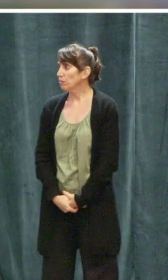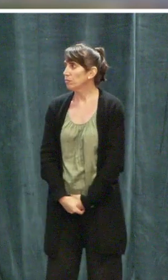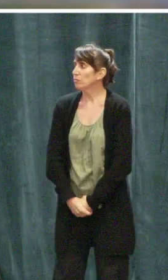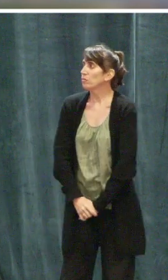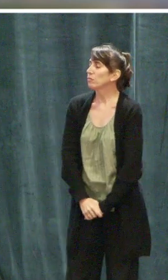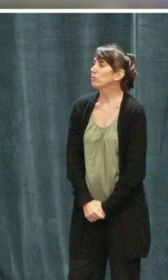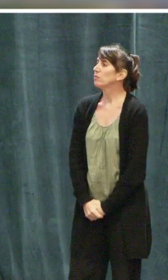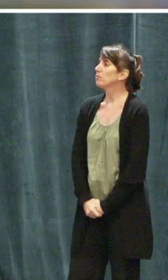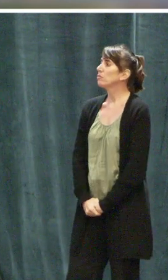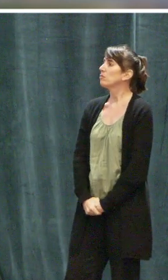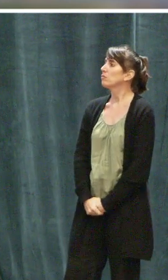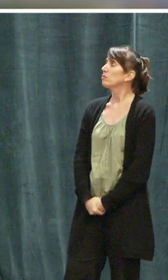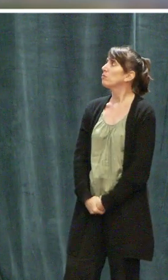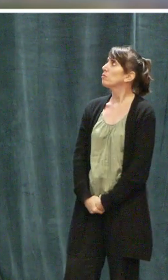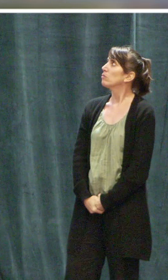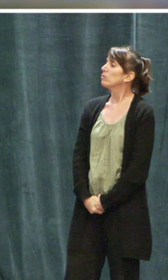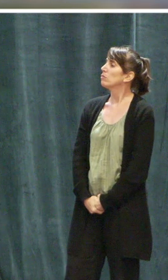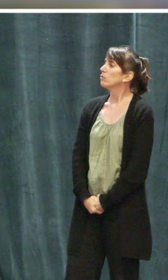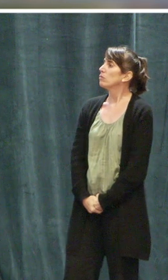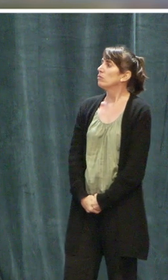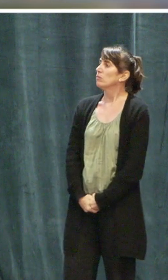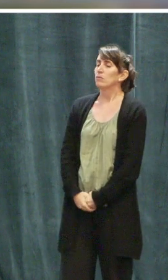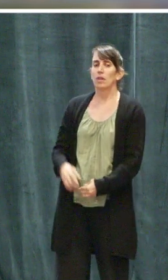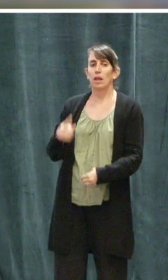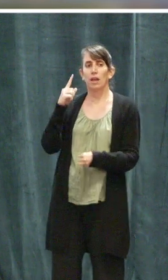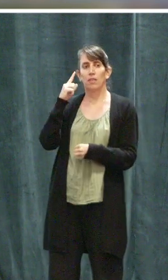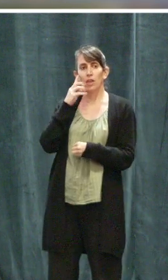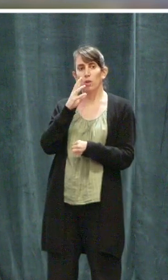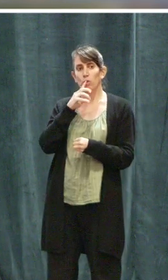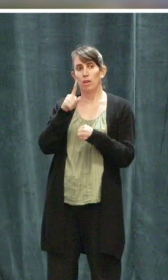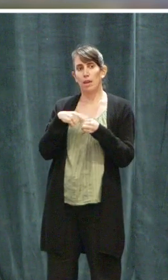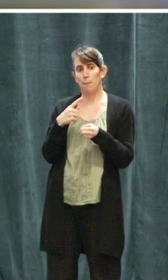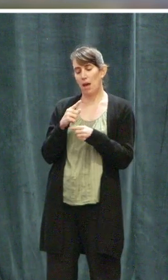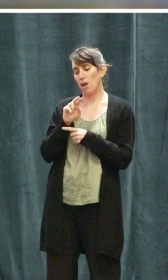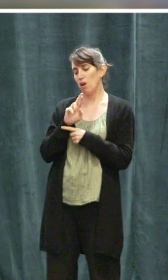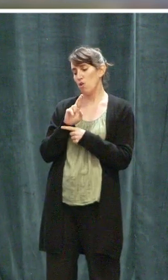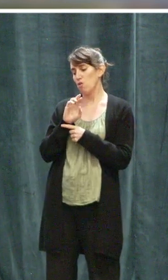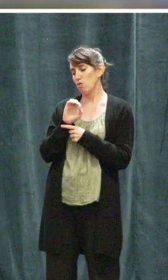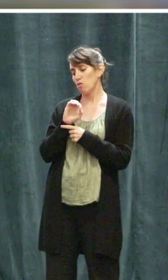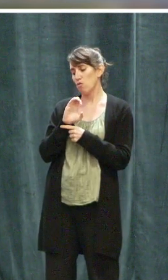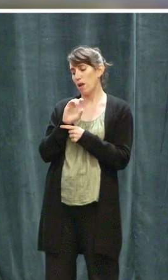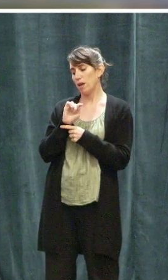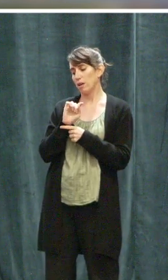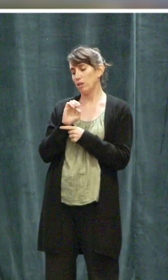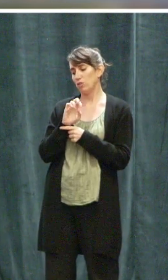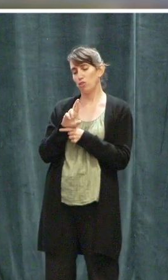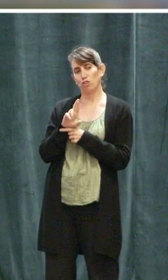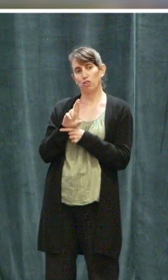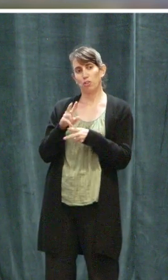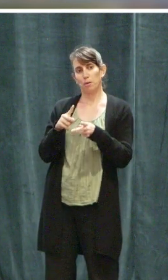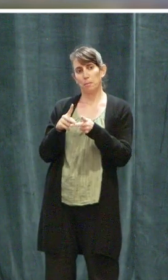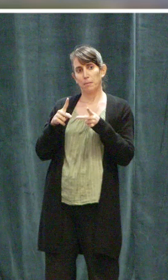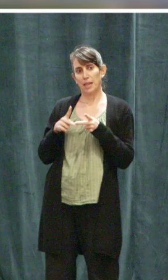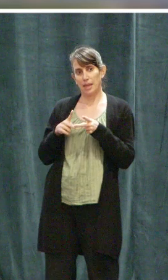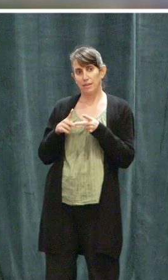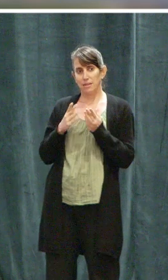So I'll address that. I think that you were talking about the node specifically in Rector Place. Some of the things that we were responding to are some of the